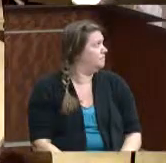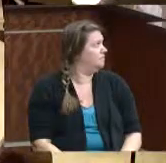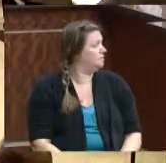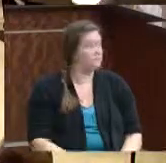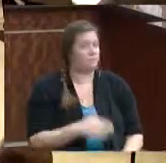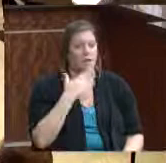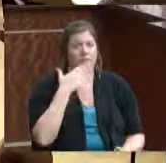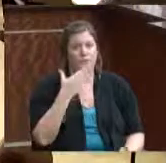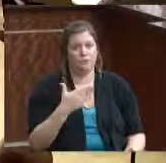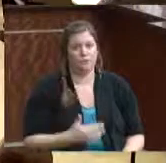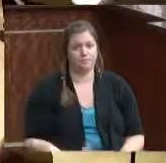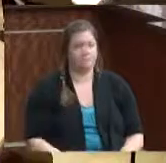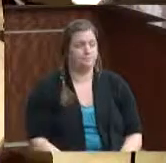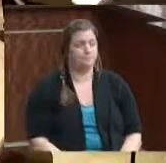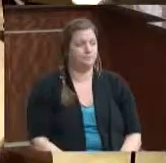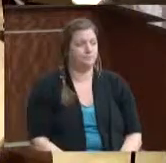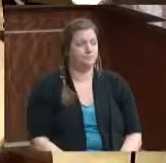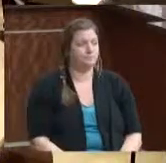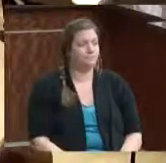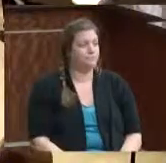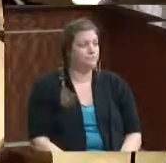Thank you, Mrs. Johnson.